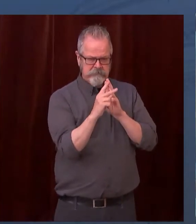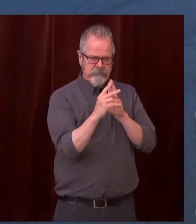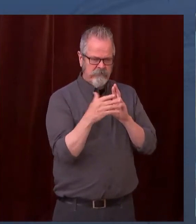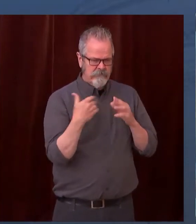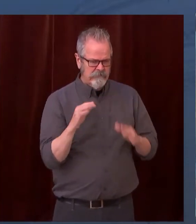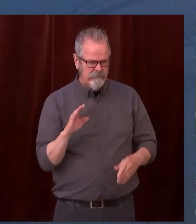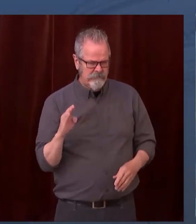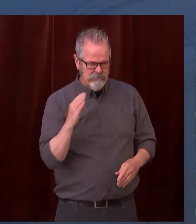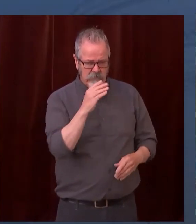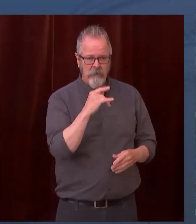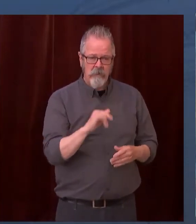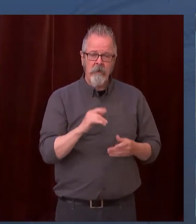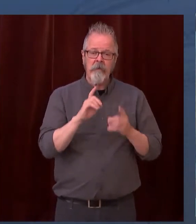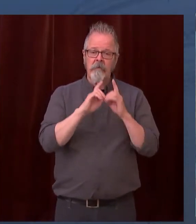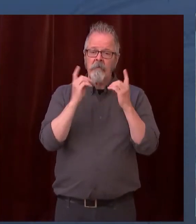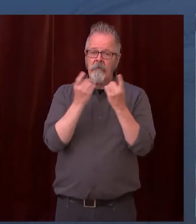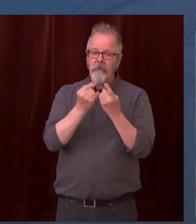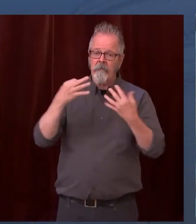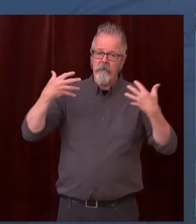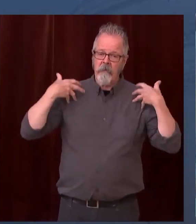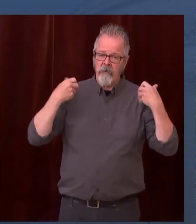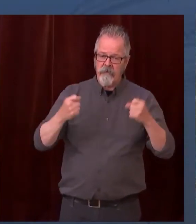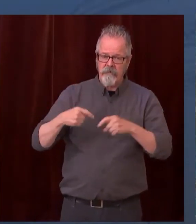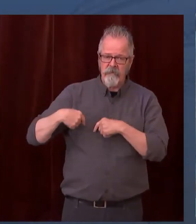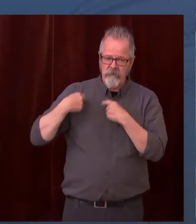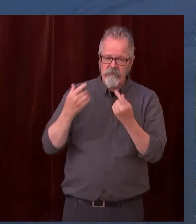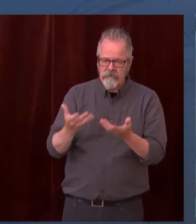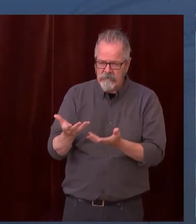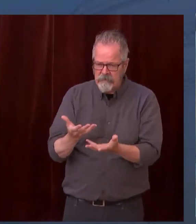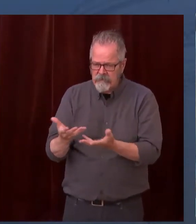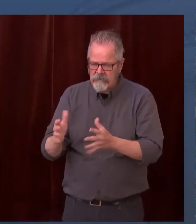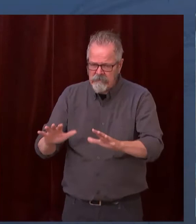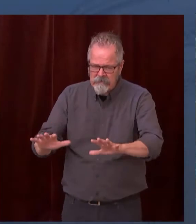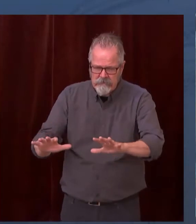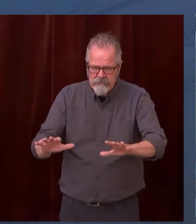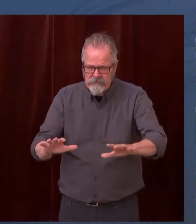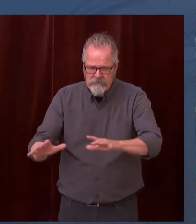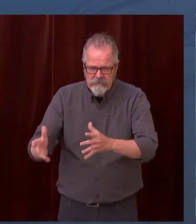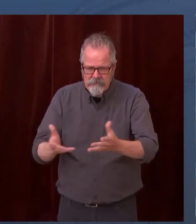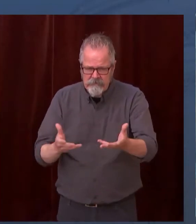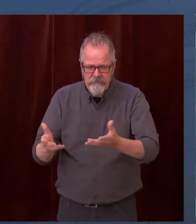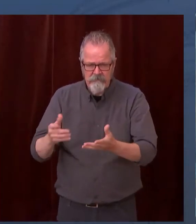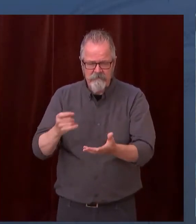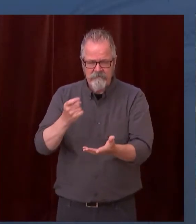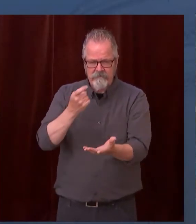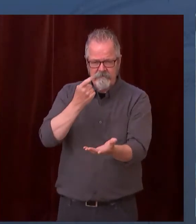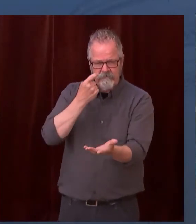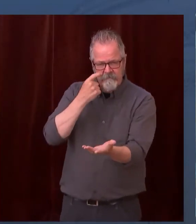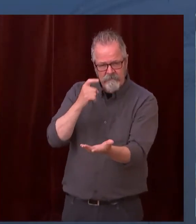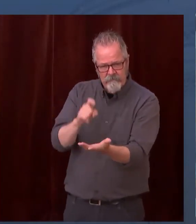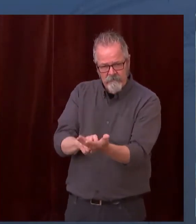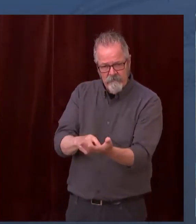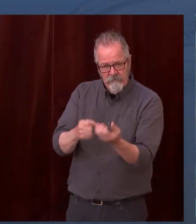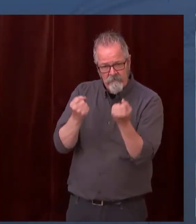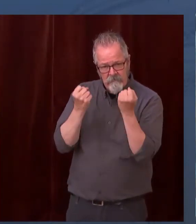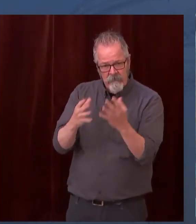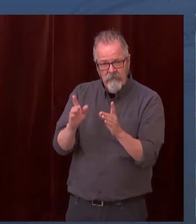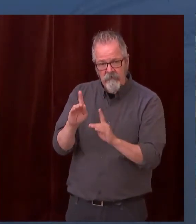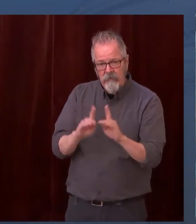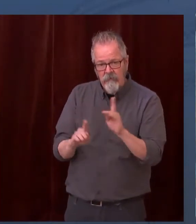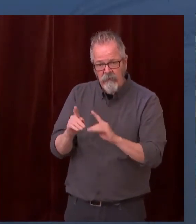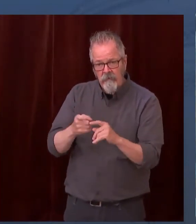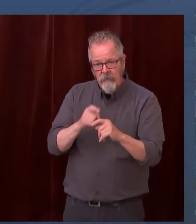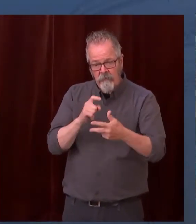seeking services outside these counties, which carries the risk of spreading the virus into communities with less infection. We have